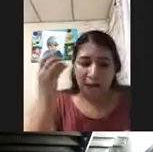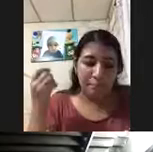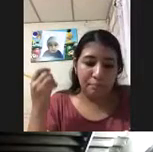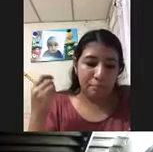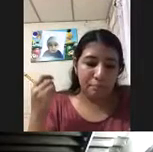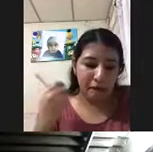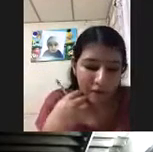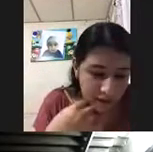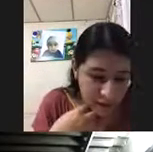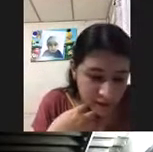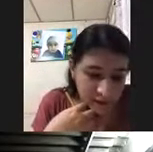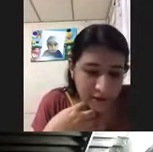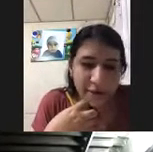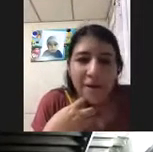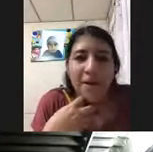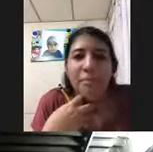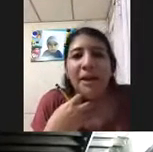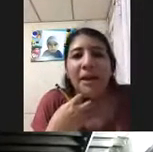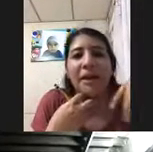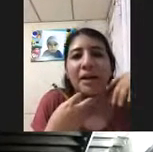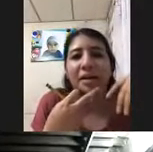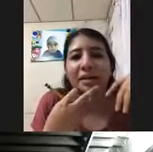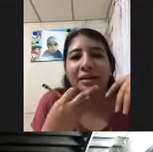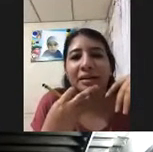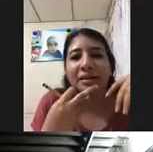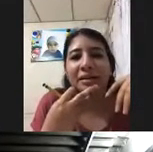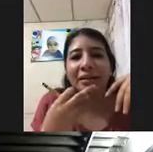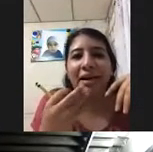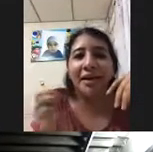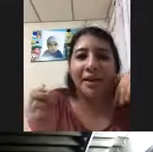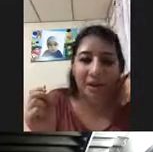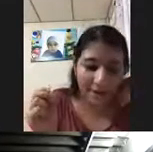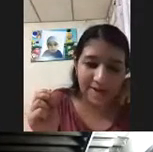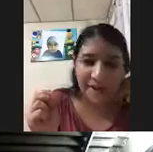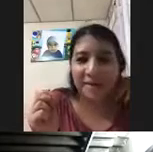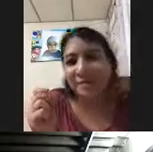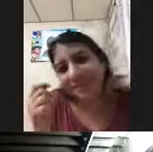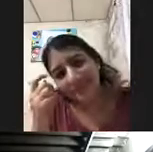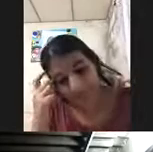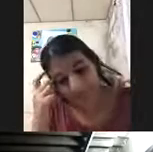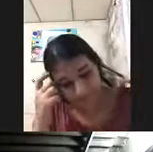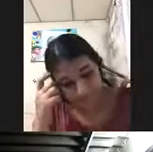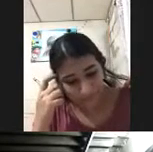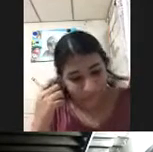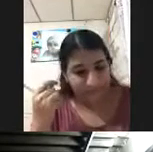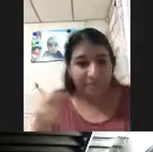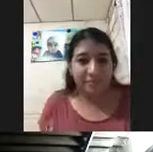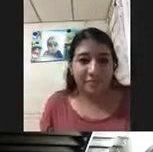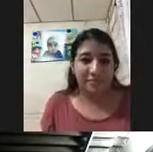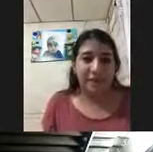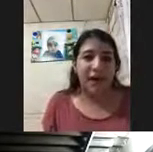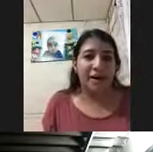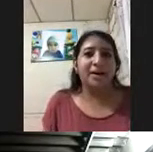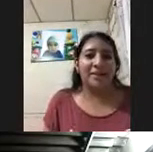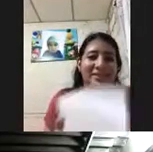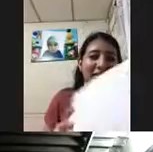My partner is Mariela and Grecia. My partners are,